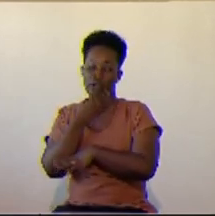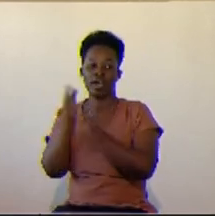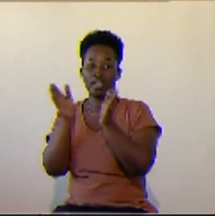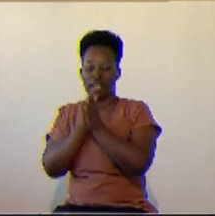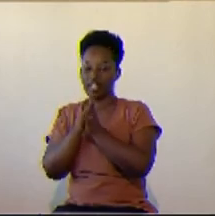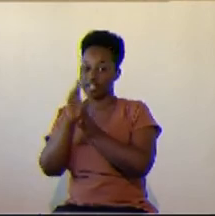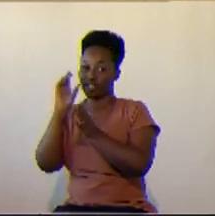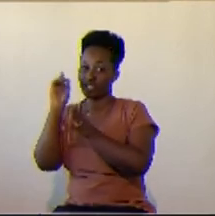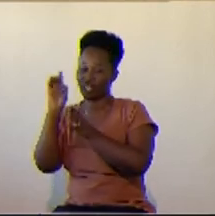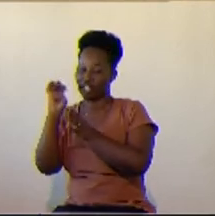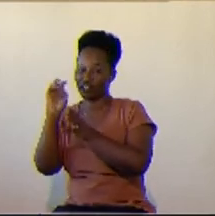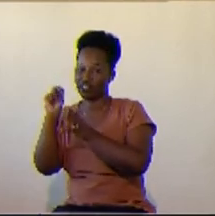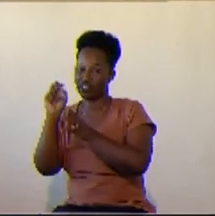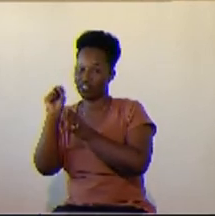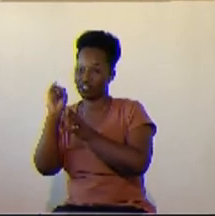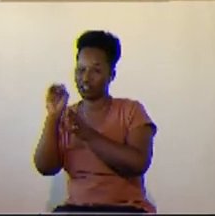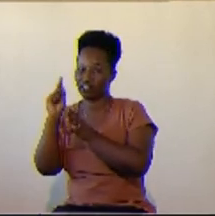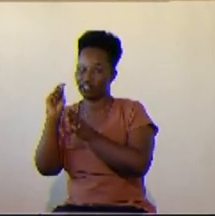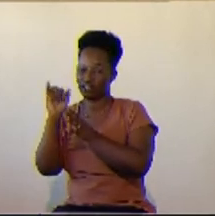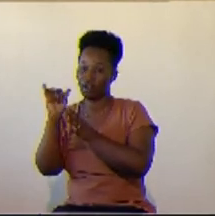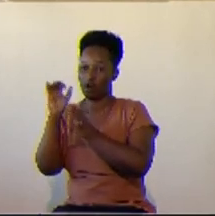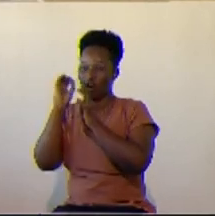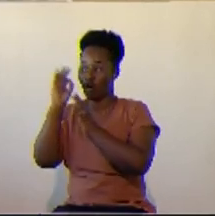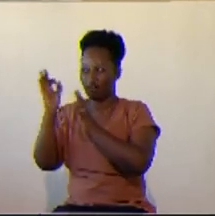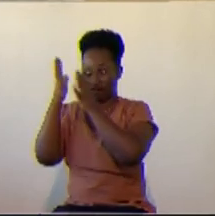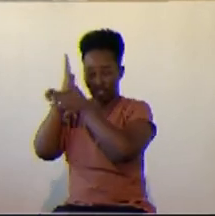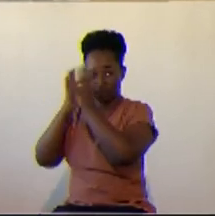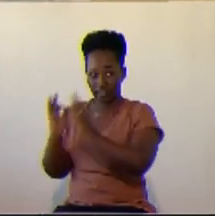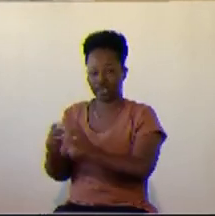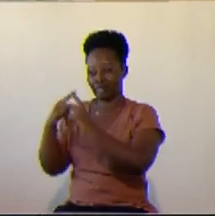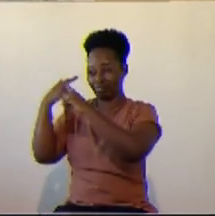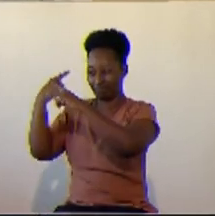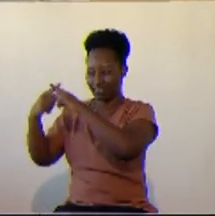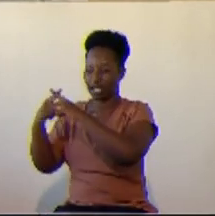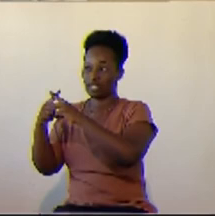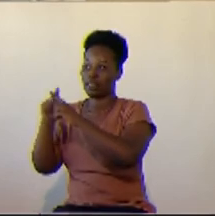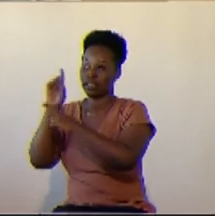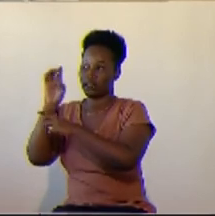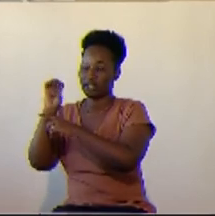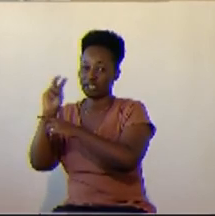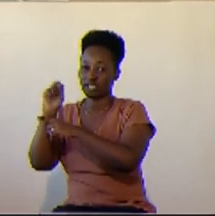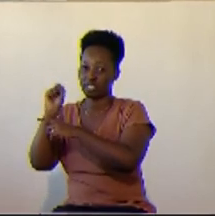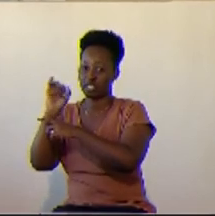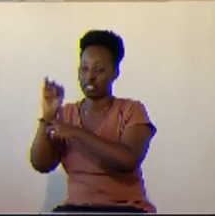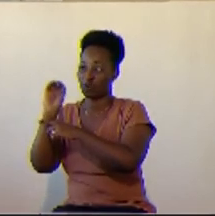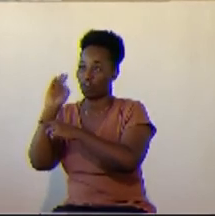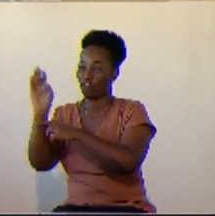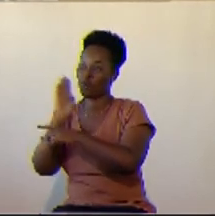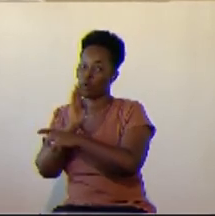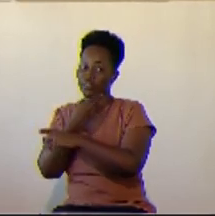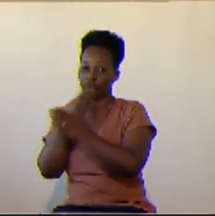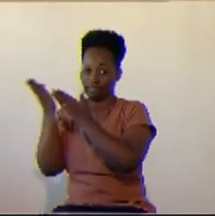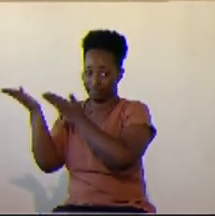divided by density of water. So now we shall have density of B divided by density of